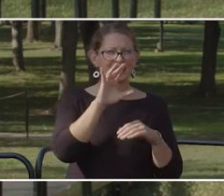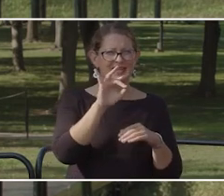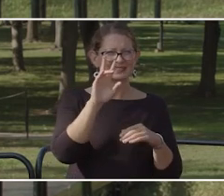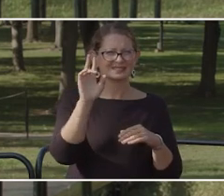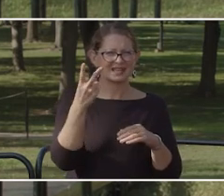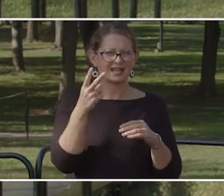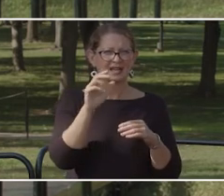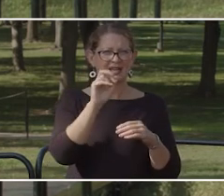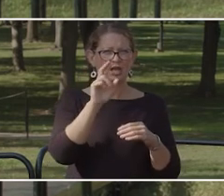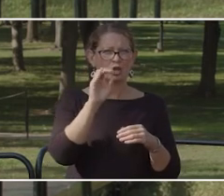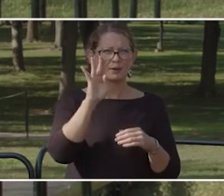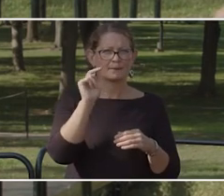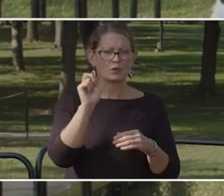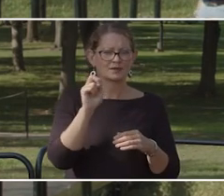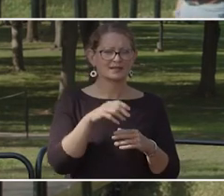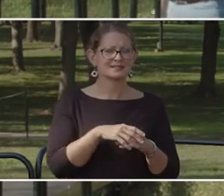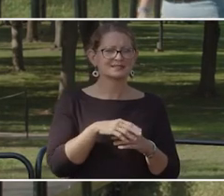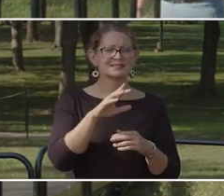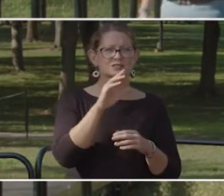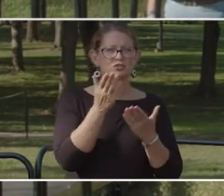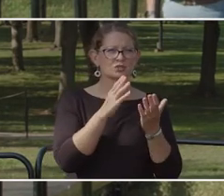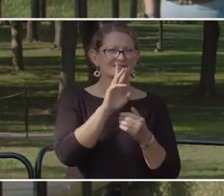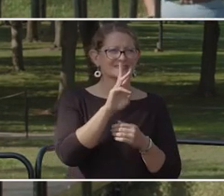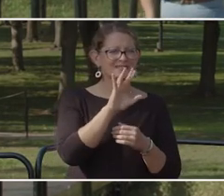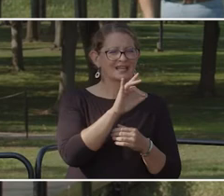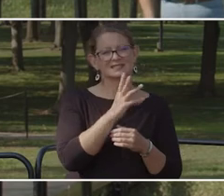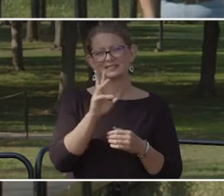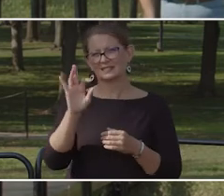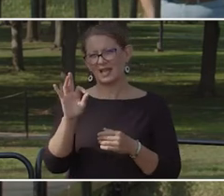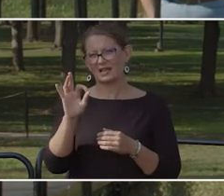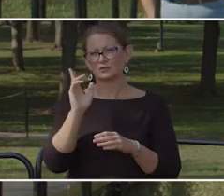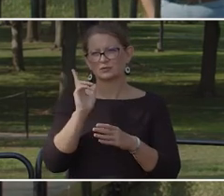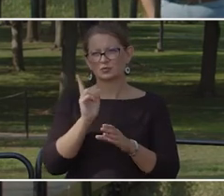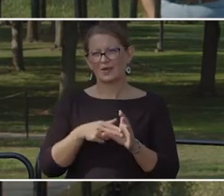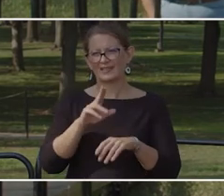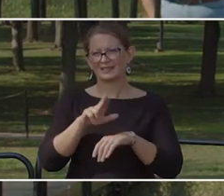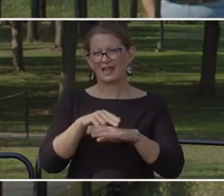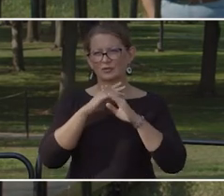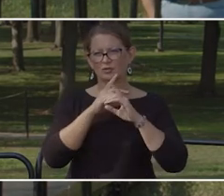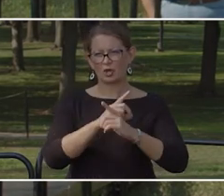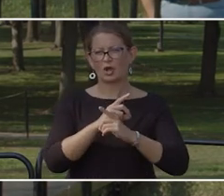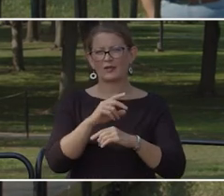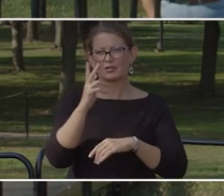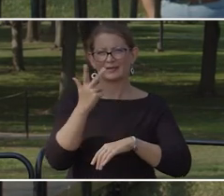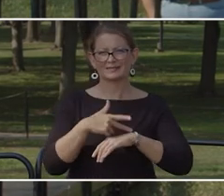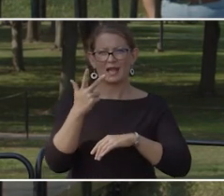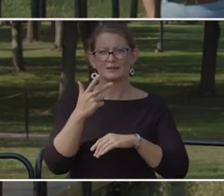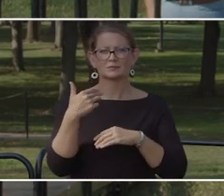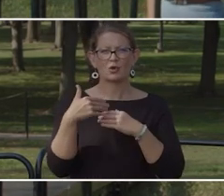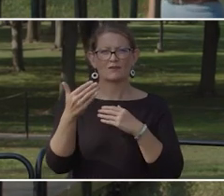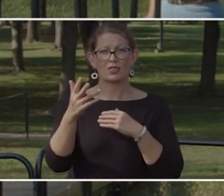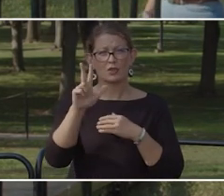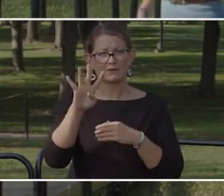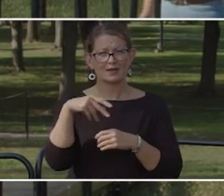was Van Vaughn, 68 to 69, joined the National Guards, retired with over 34 years, a